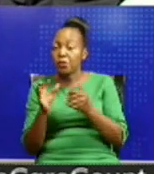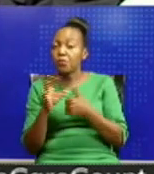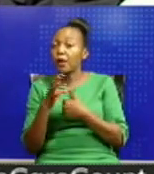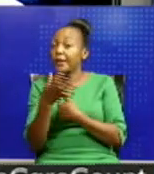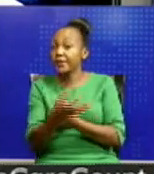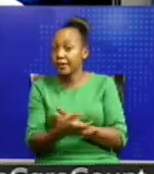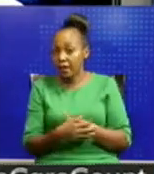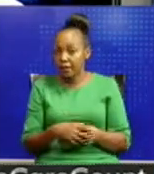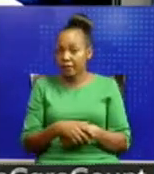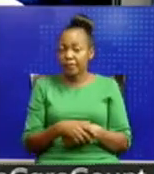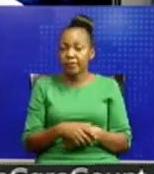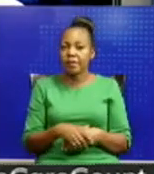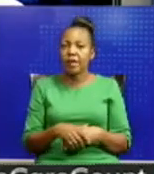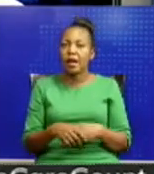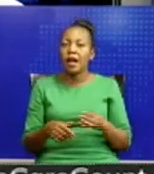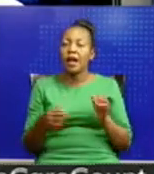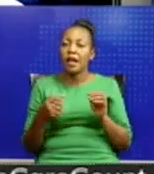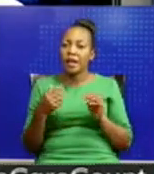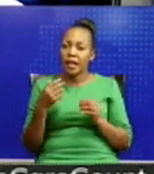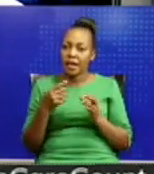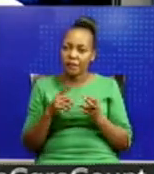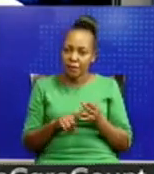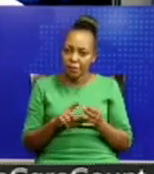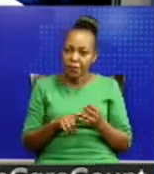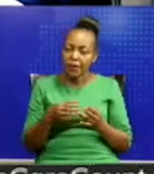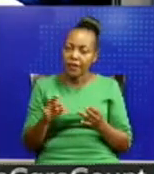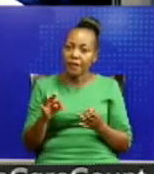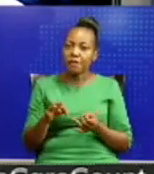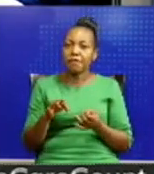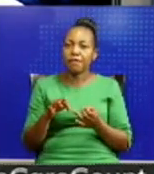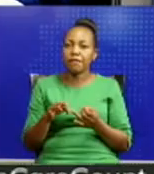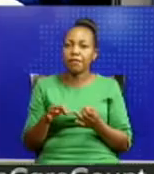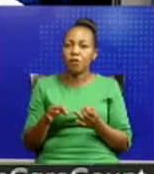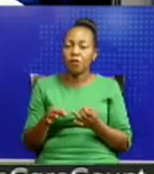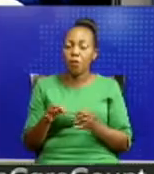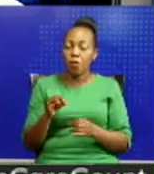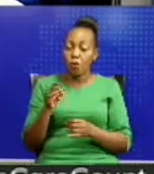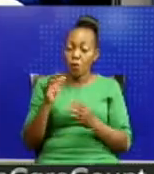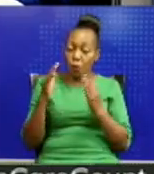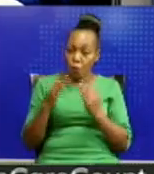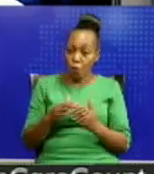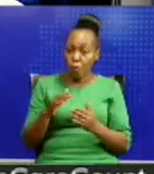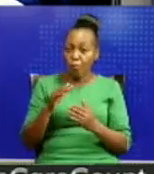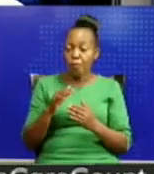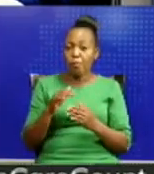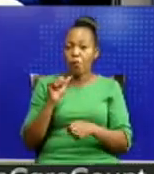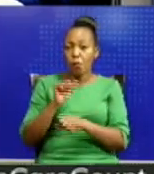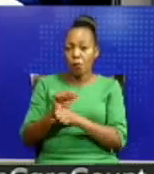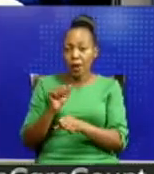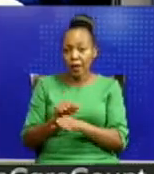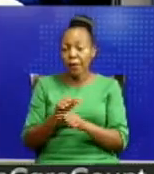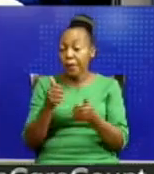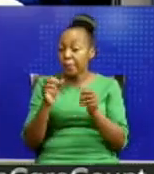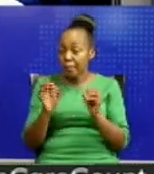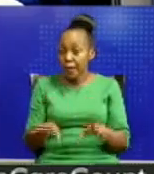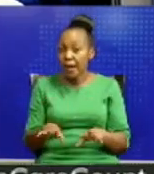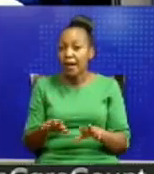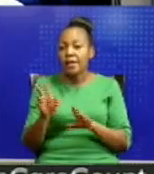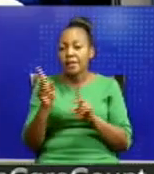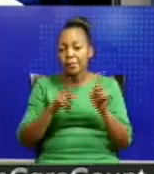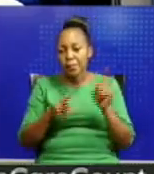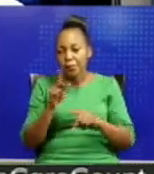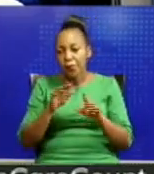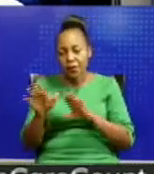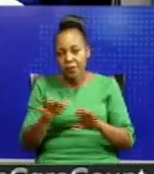don't allow them. Secondly, if unpaid care and domestic work is not well done, the population suffers in well-being, the